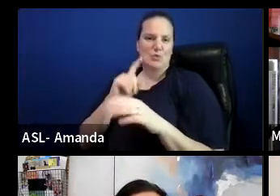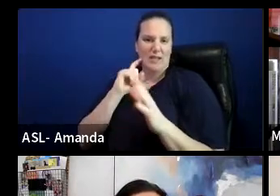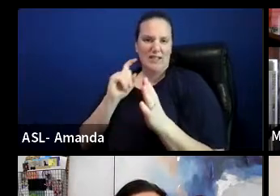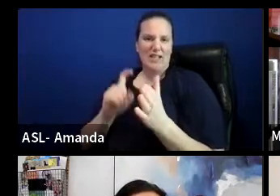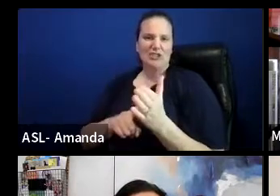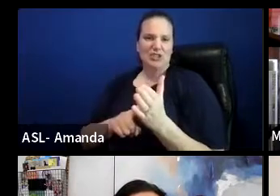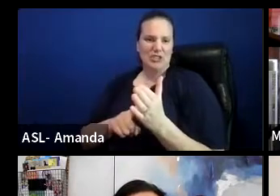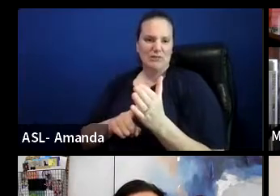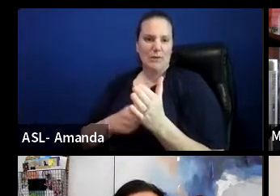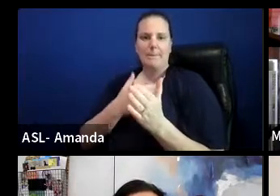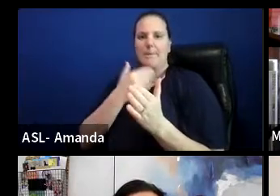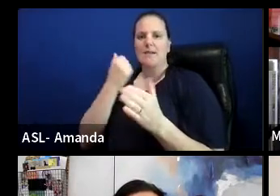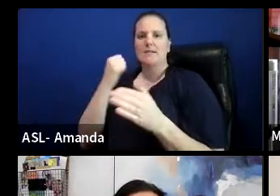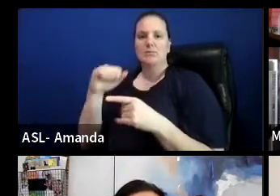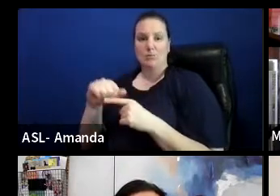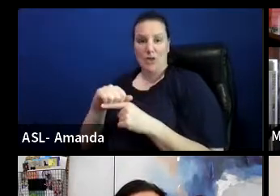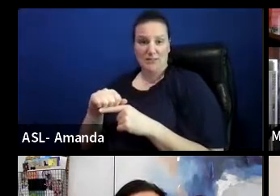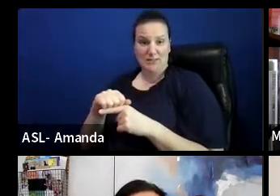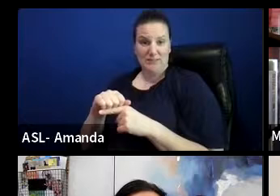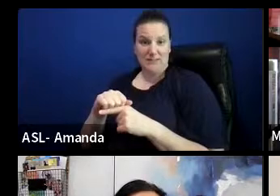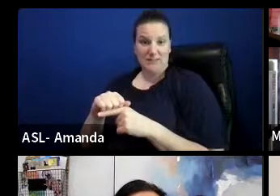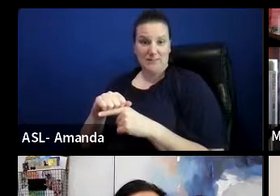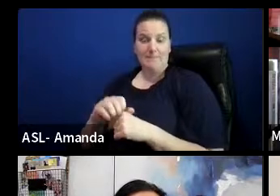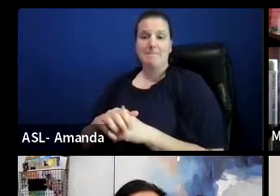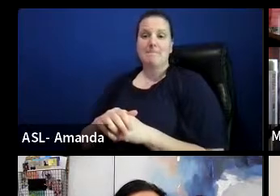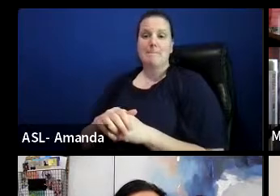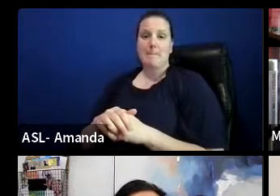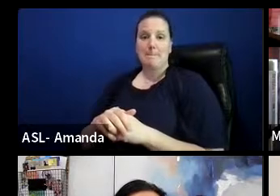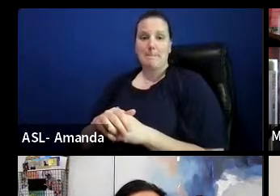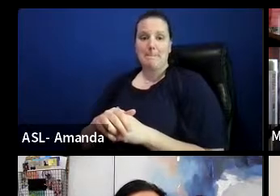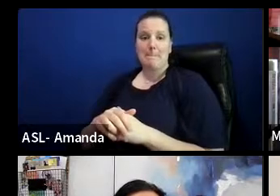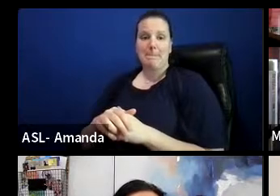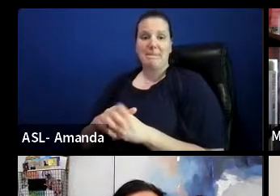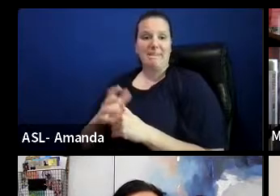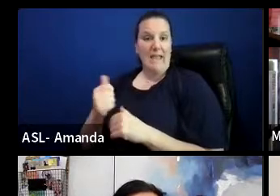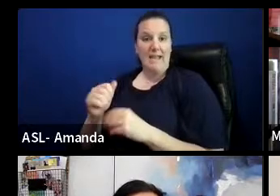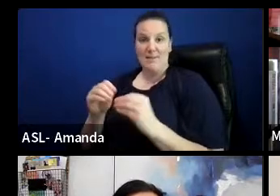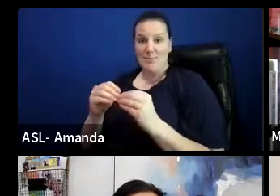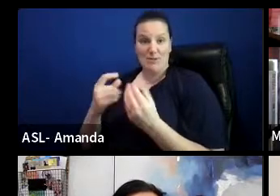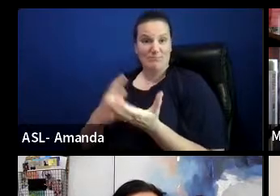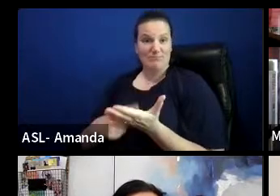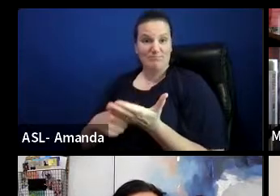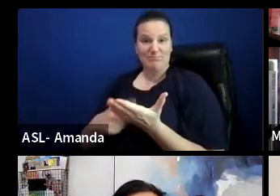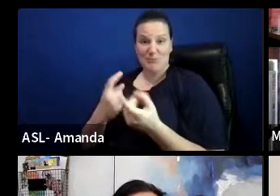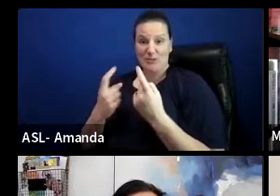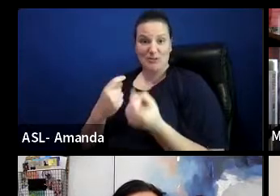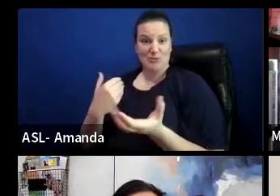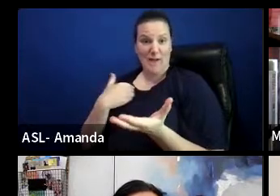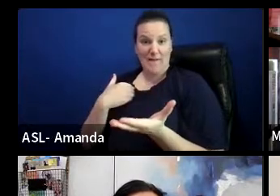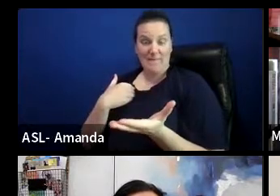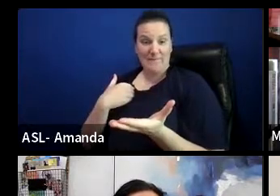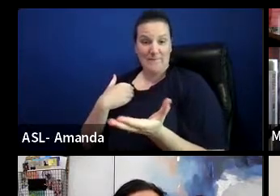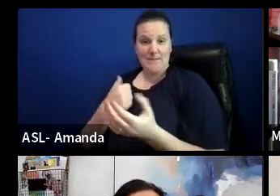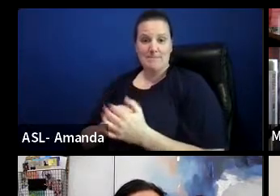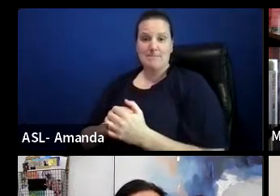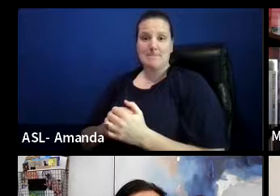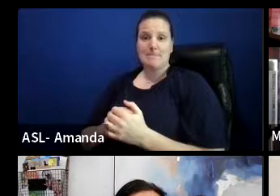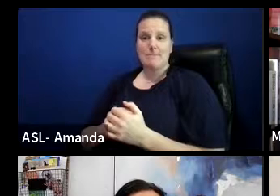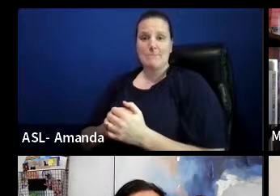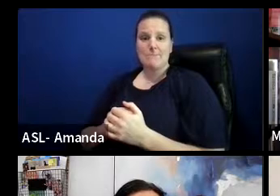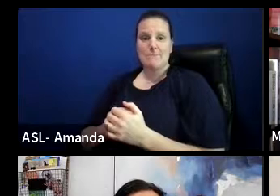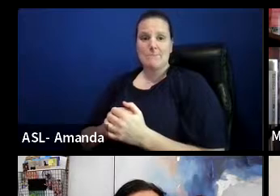for best practices. So I'll take any other questions that anyone may have.